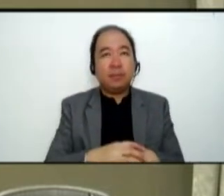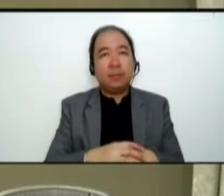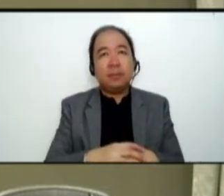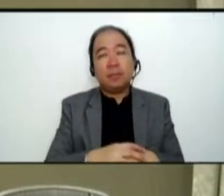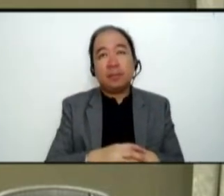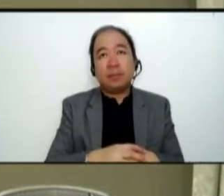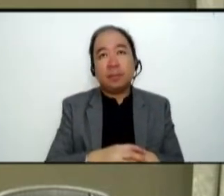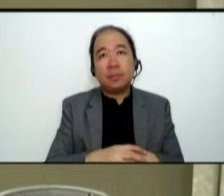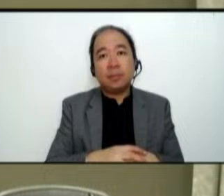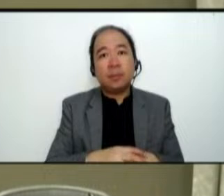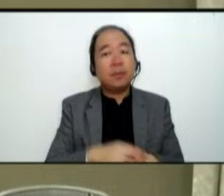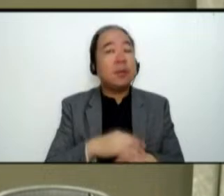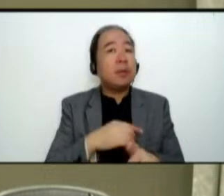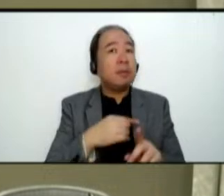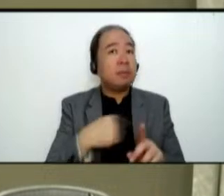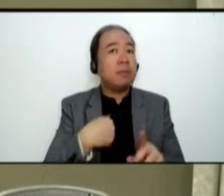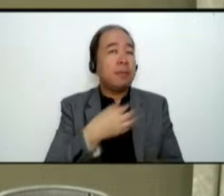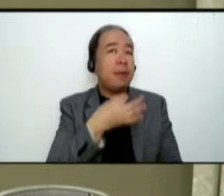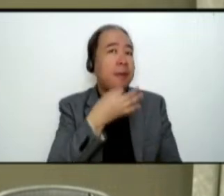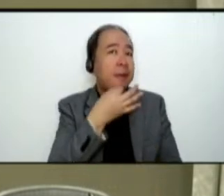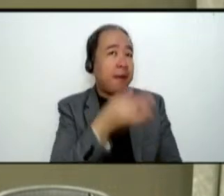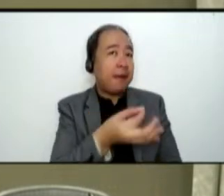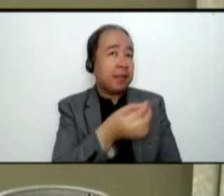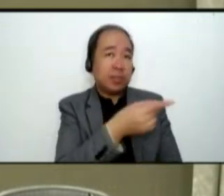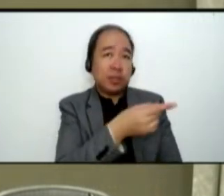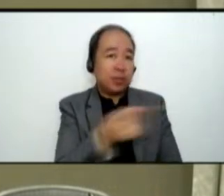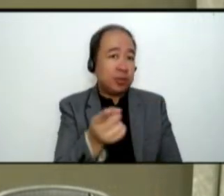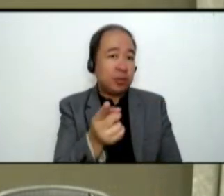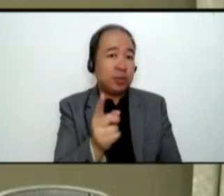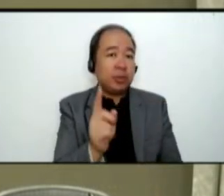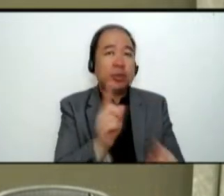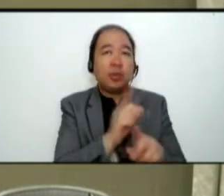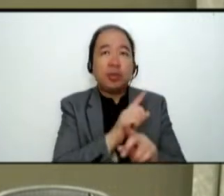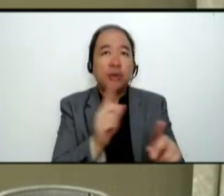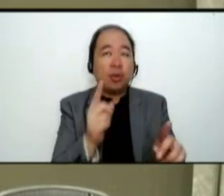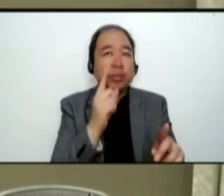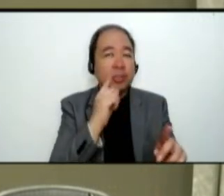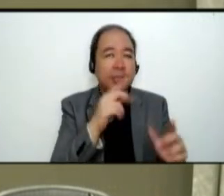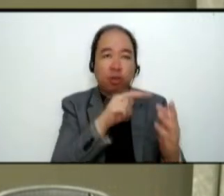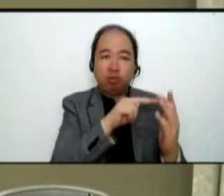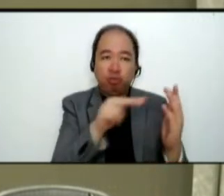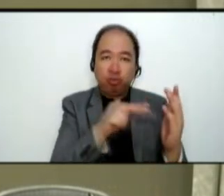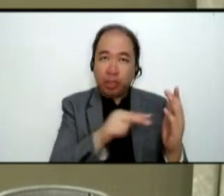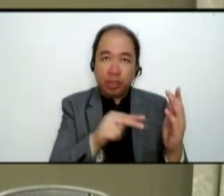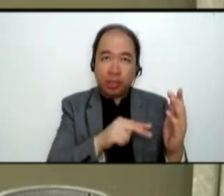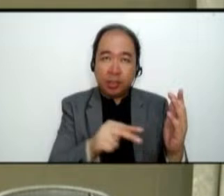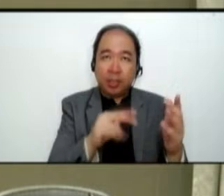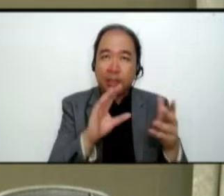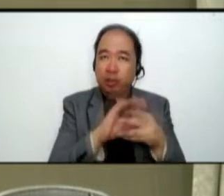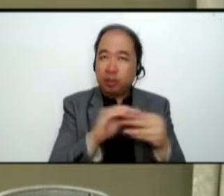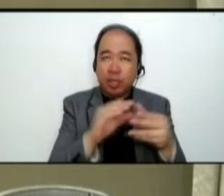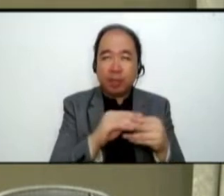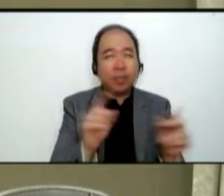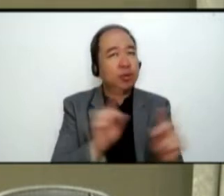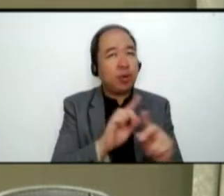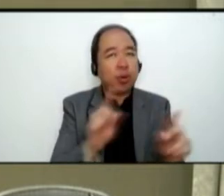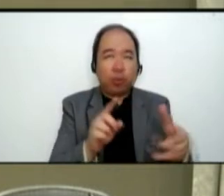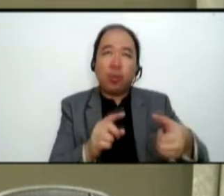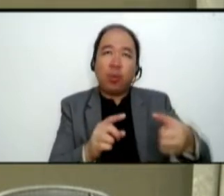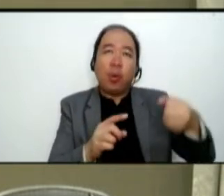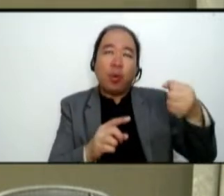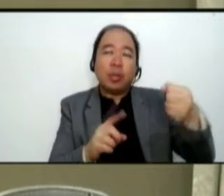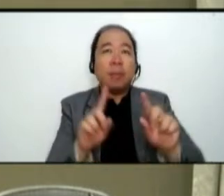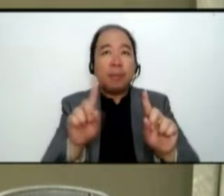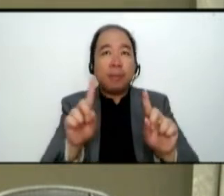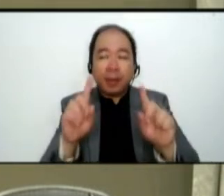I would please ask delegates not to read out their country statements yet. These are just questions, reflections towards the panelists. We